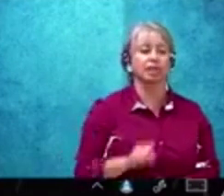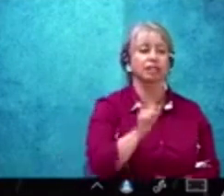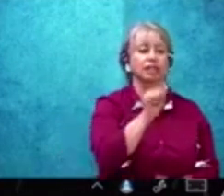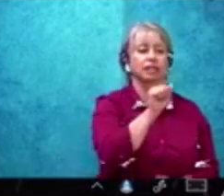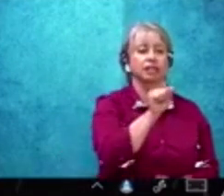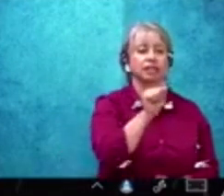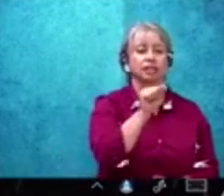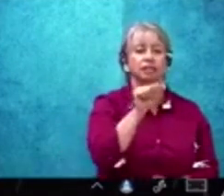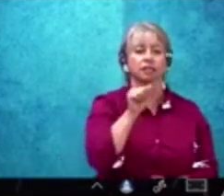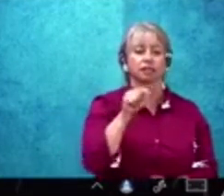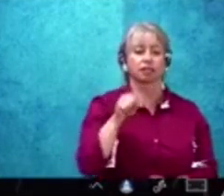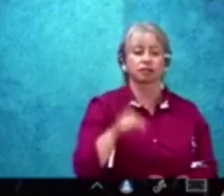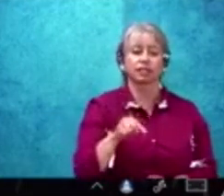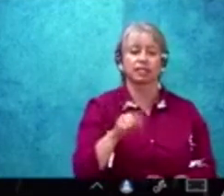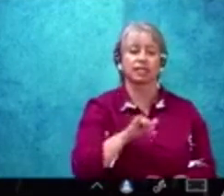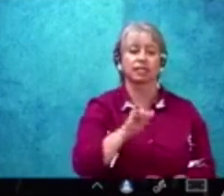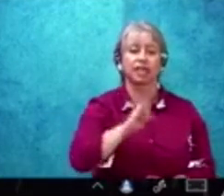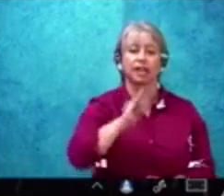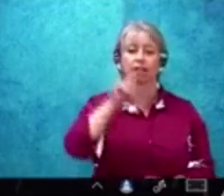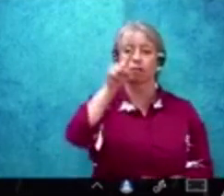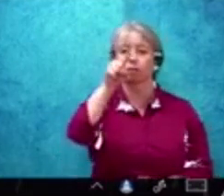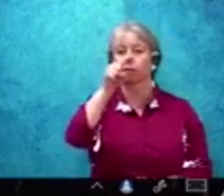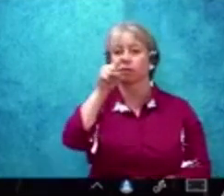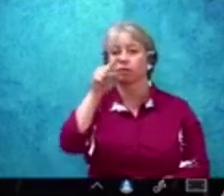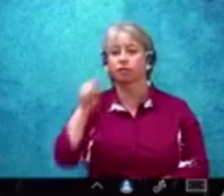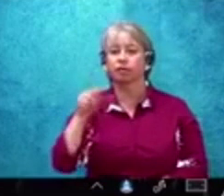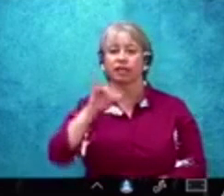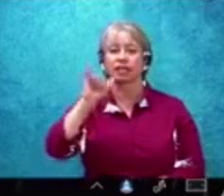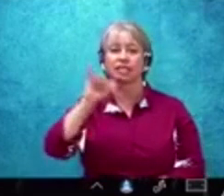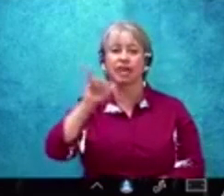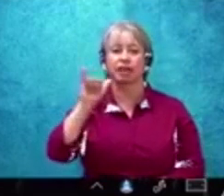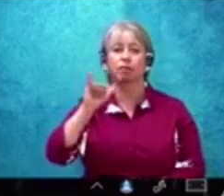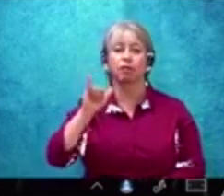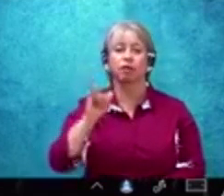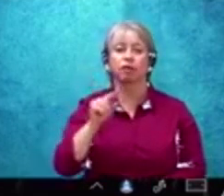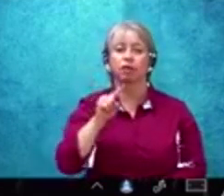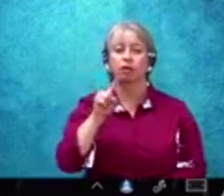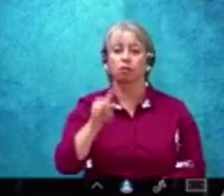1, 2, 3, 4, the same up there. I would have